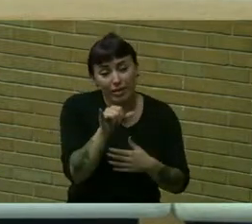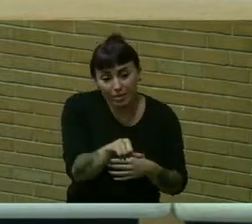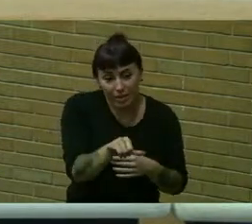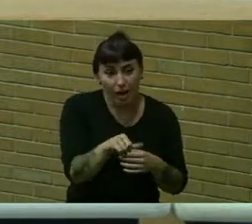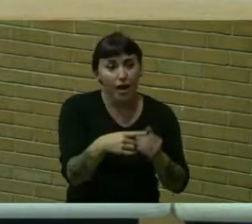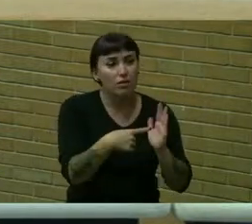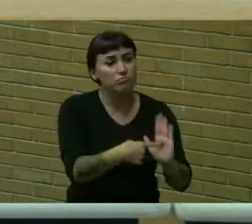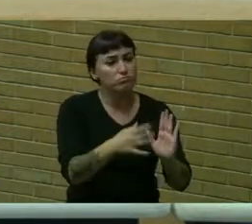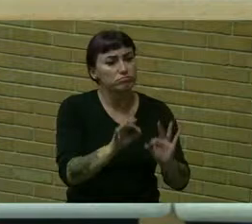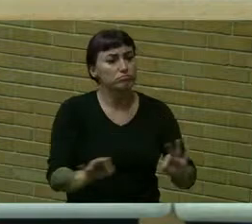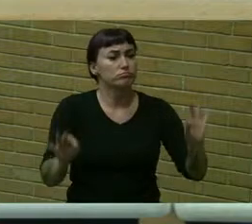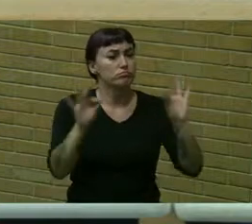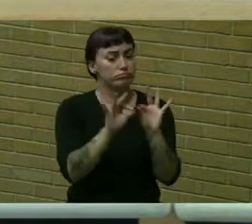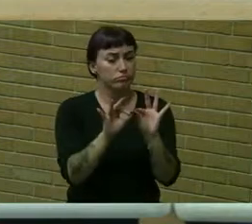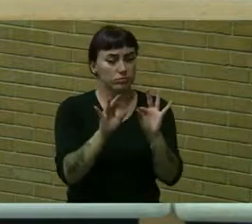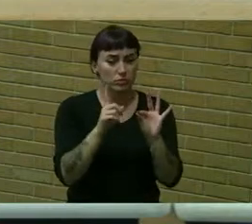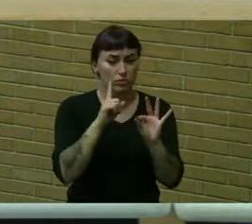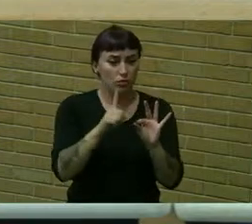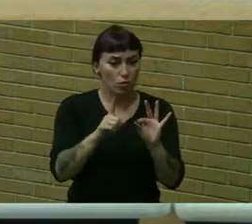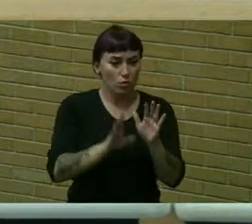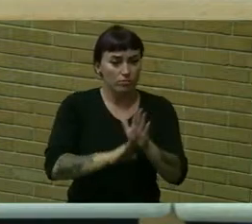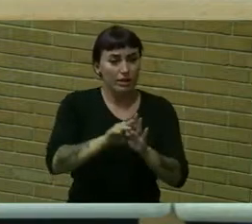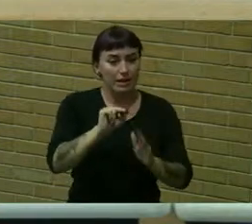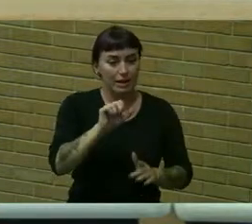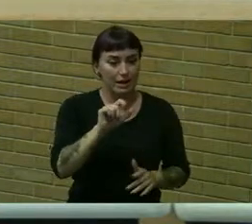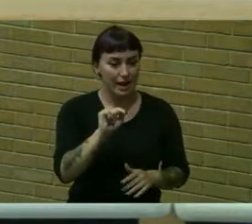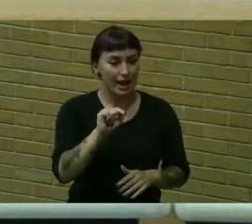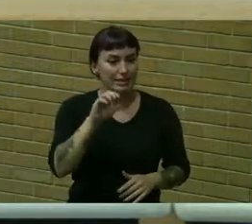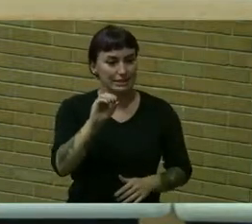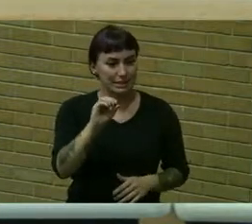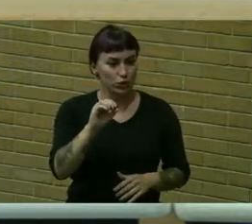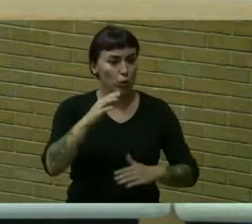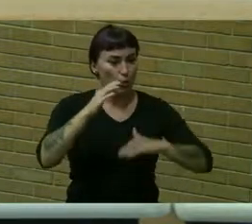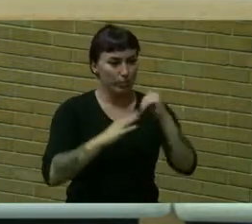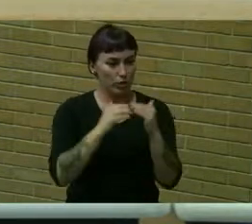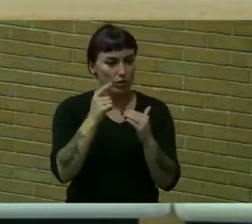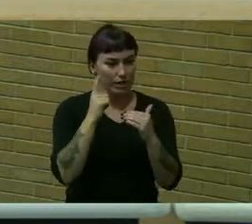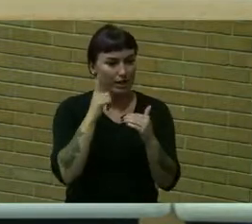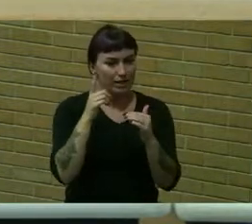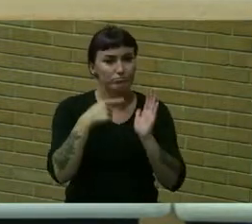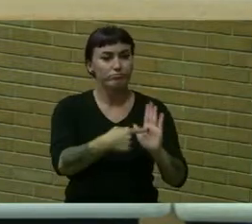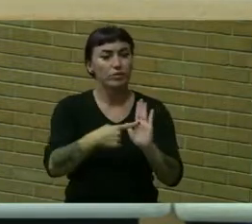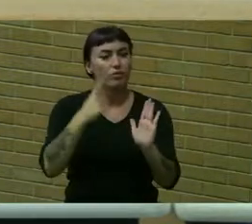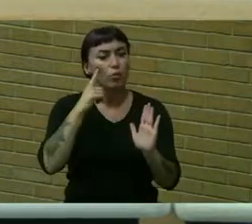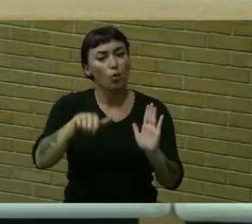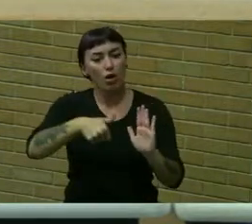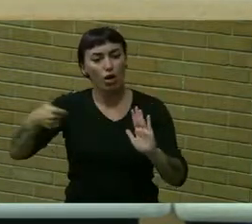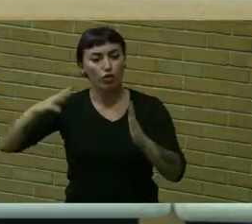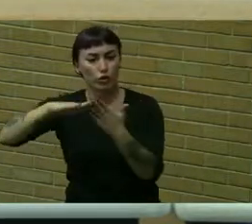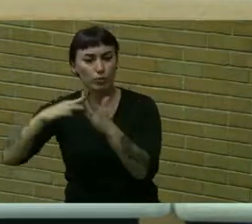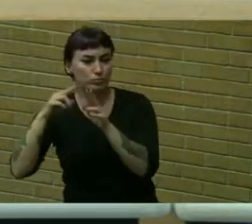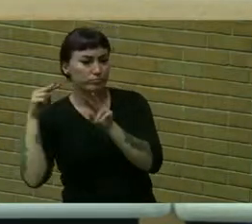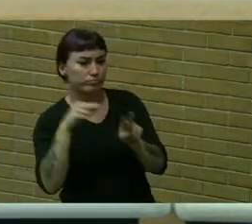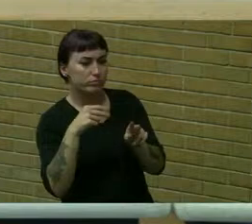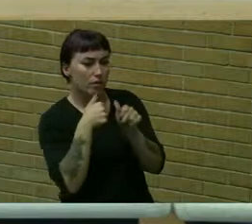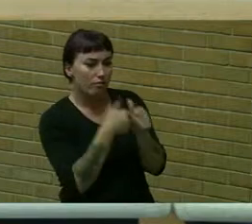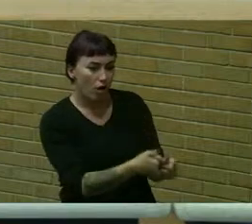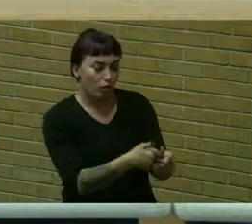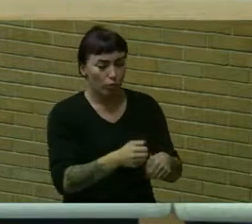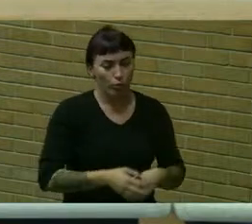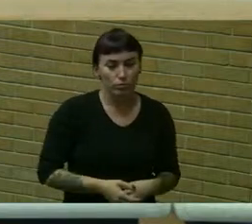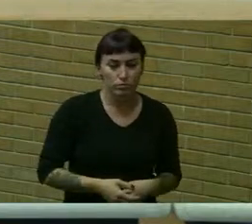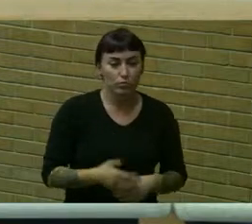that are important. Creating a net zero building is an example for other communities to follow, and we do have other